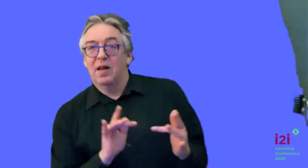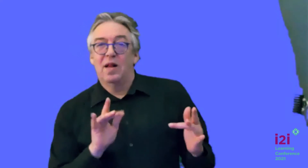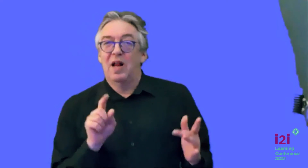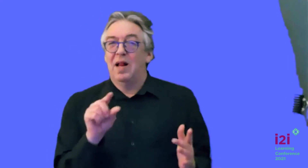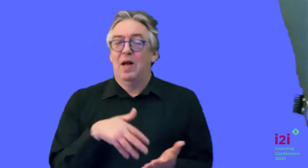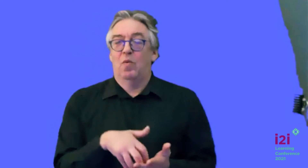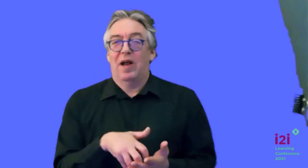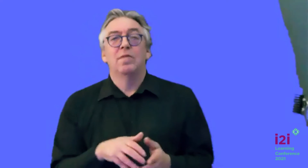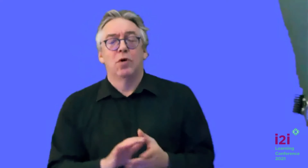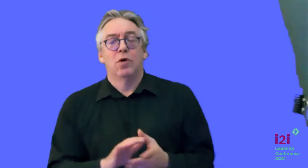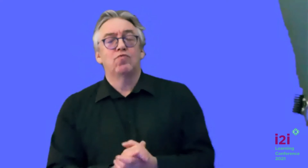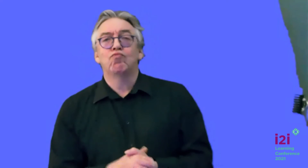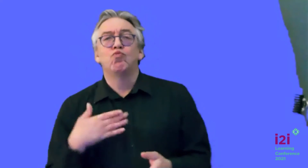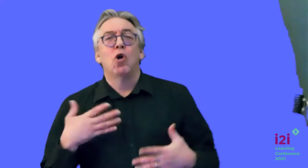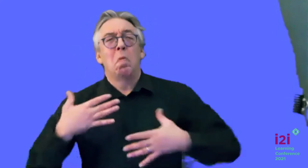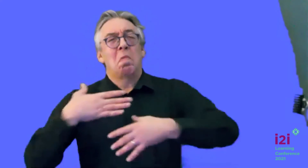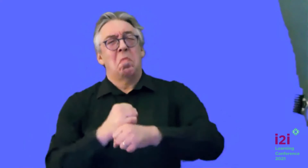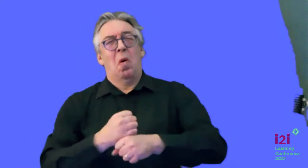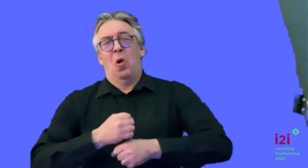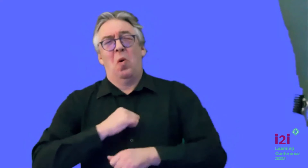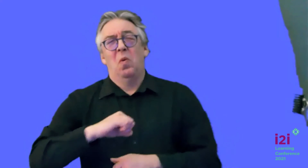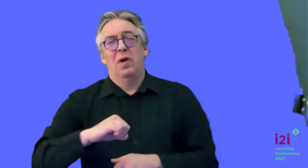let me just quickly